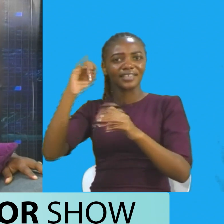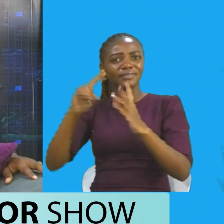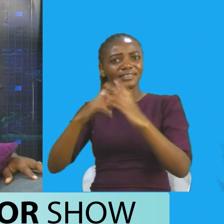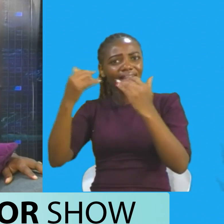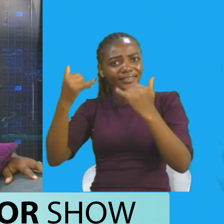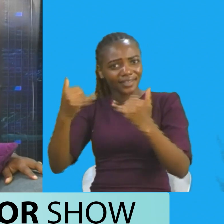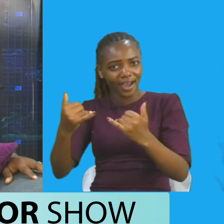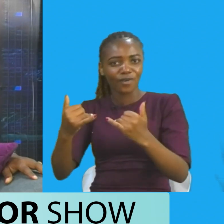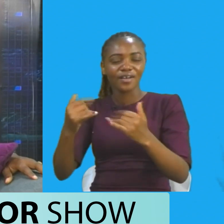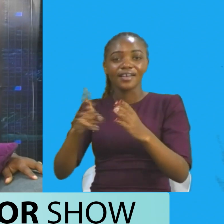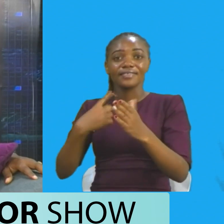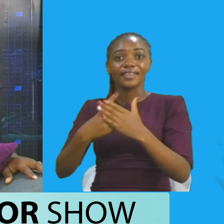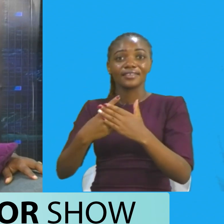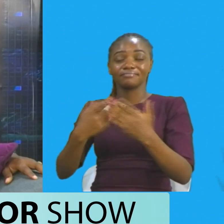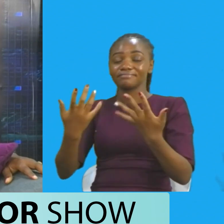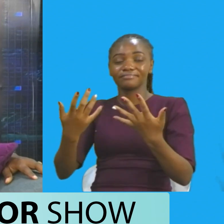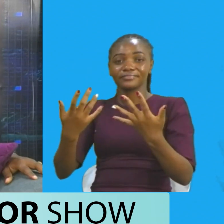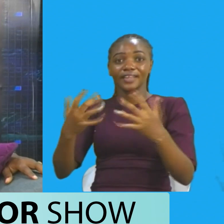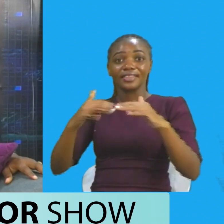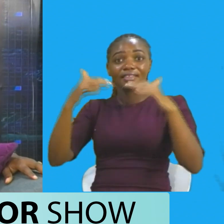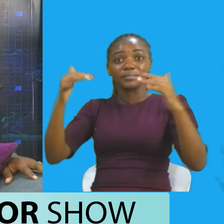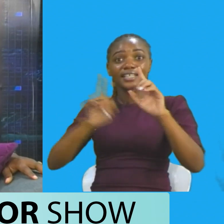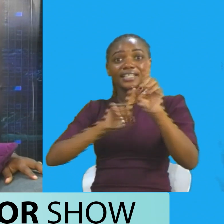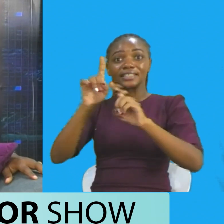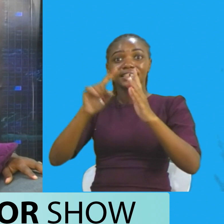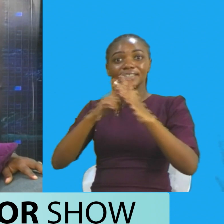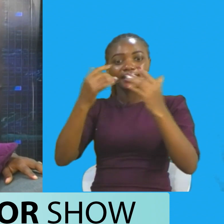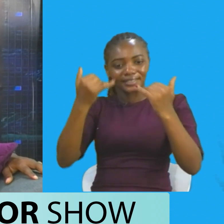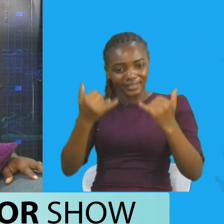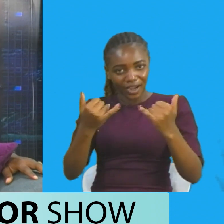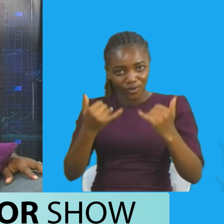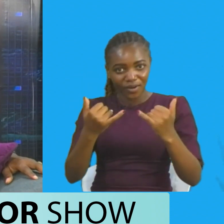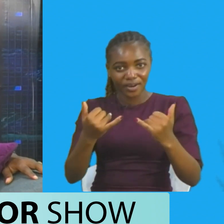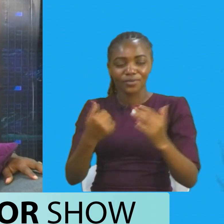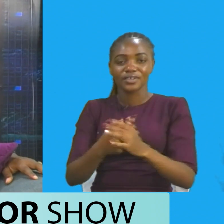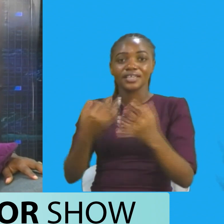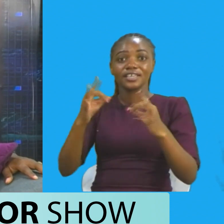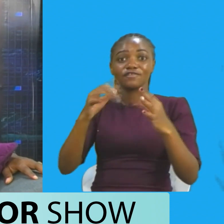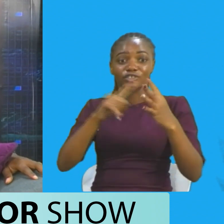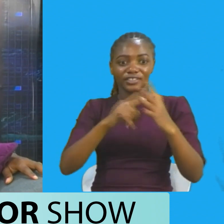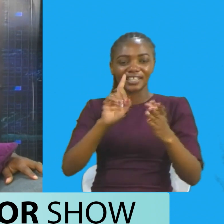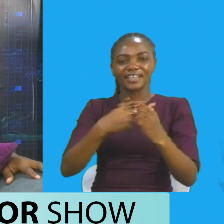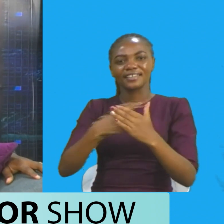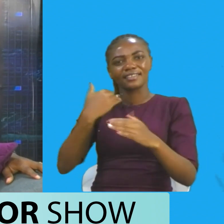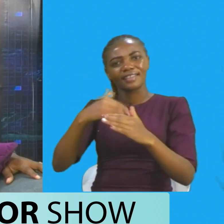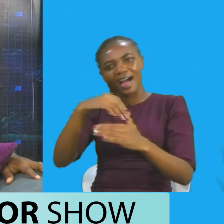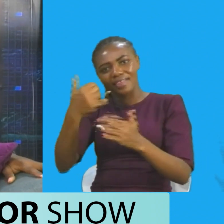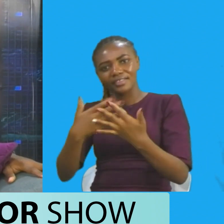ahead, start. The biggest journey begins with the one step. When you start, then the rest will